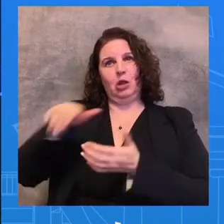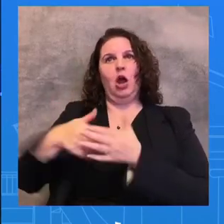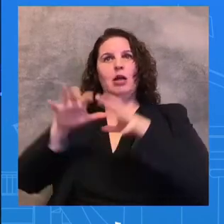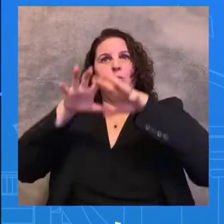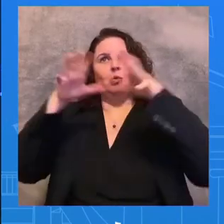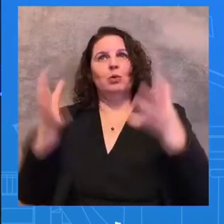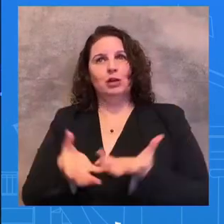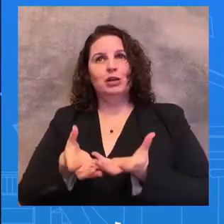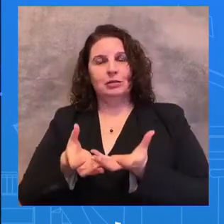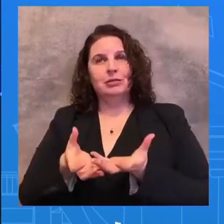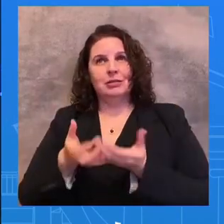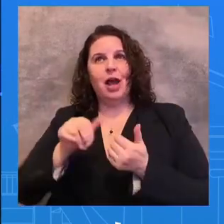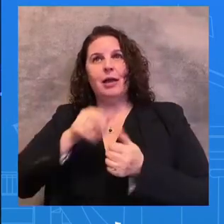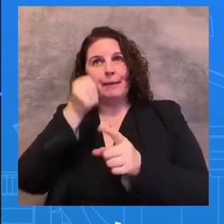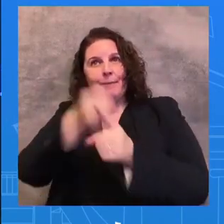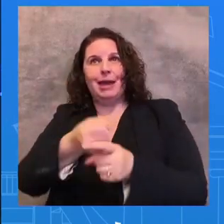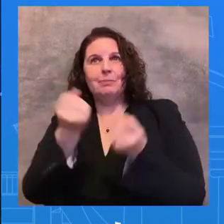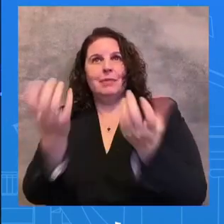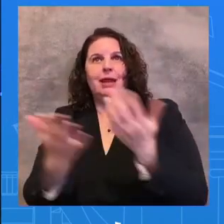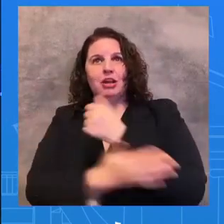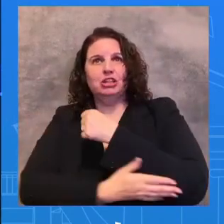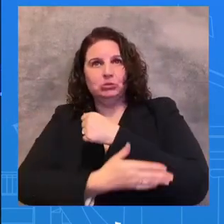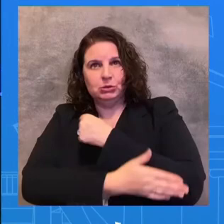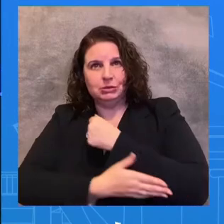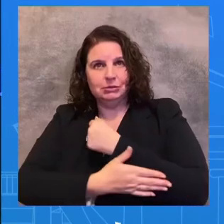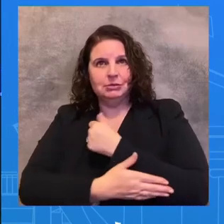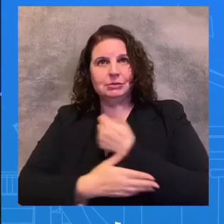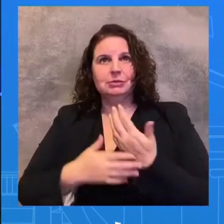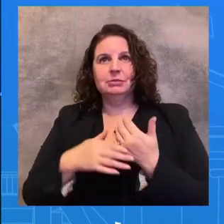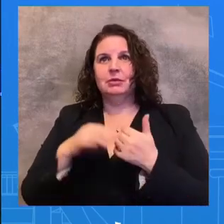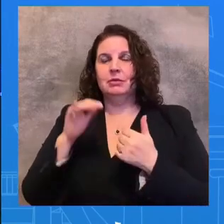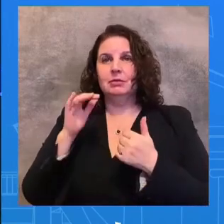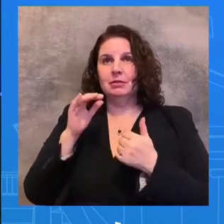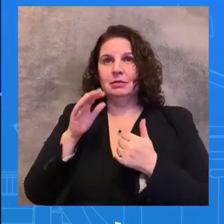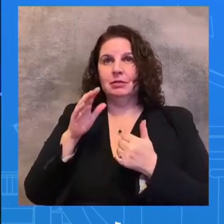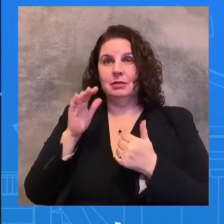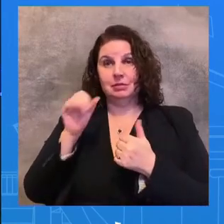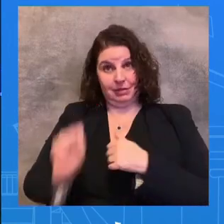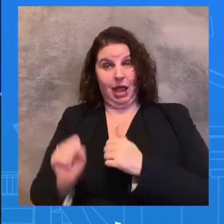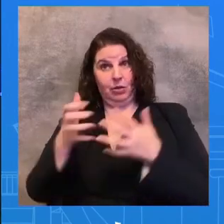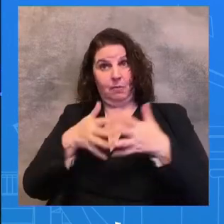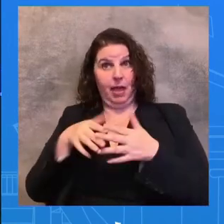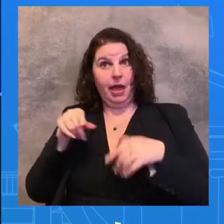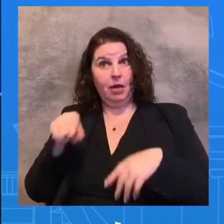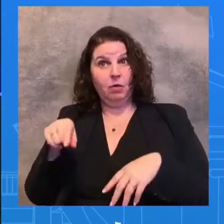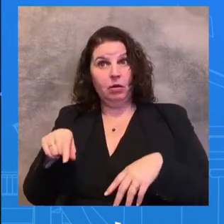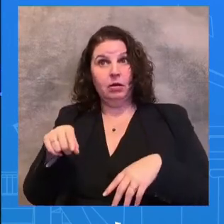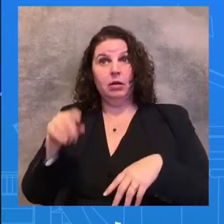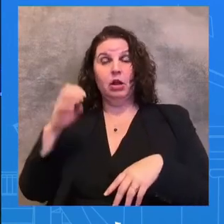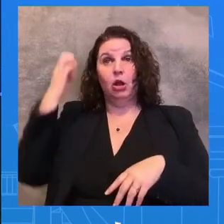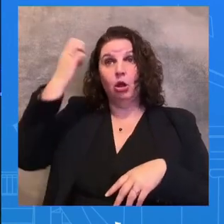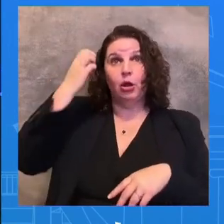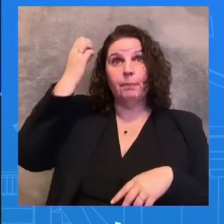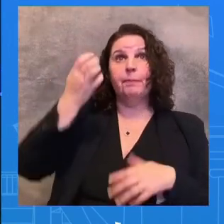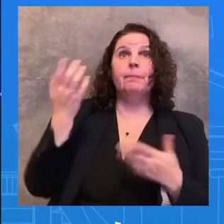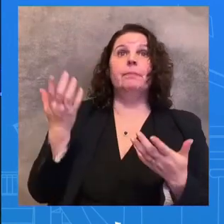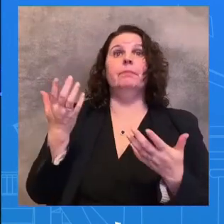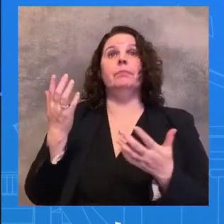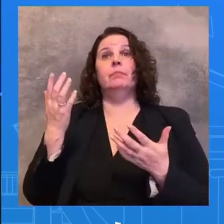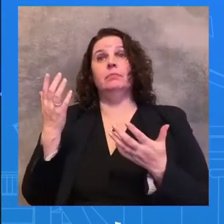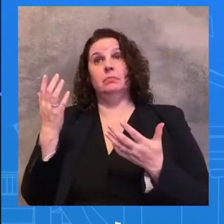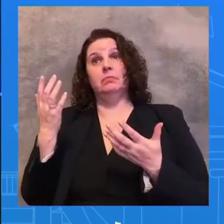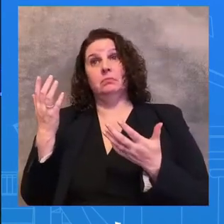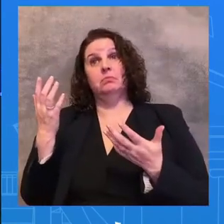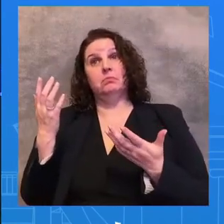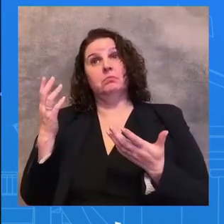that you've seen countries in Latin America, countries in Europe, countries in Asia, and of course the United States step up and say, we've got to look at this and